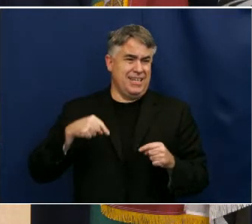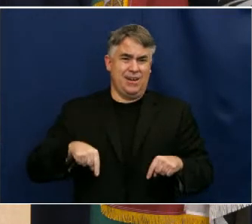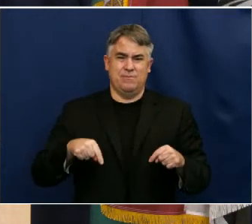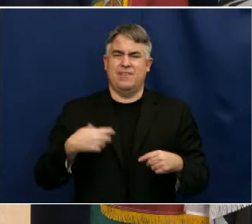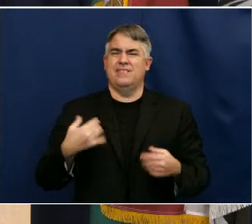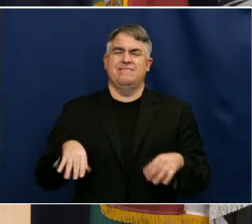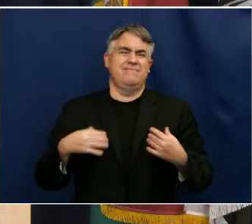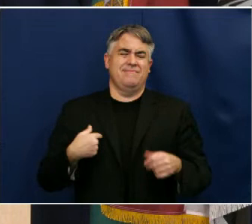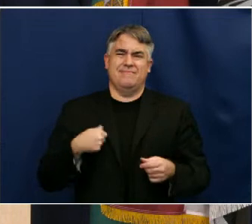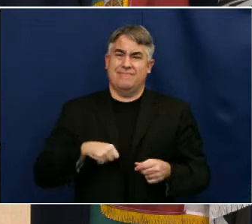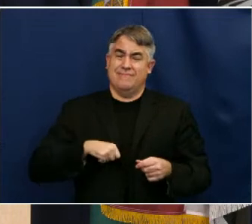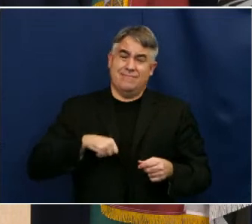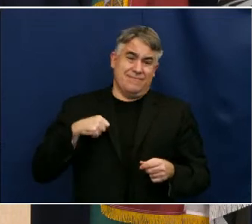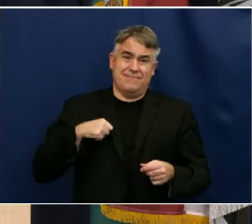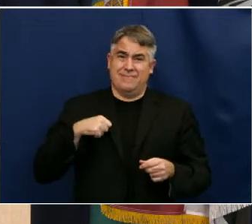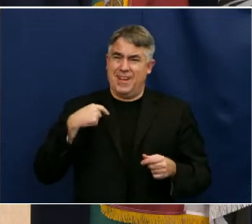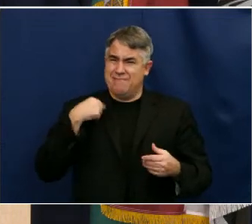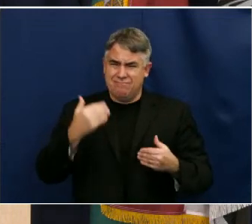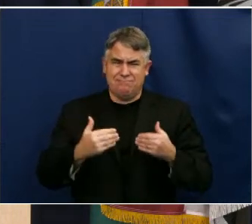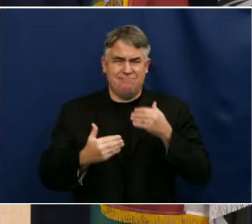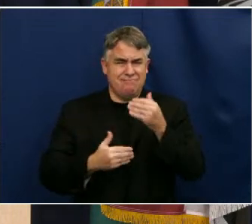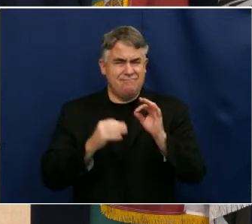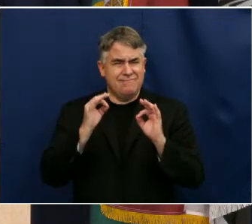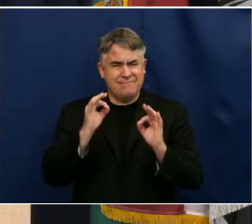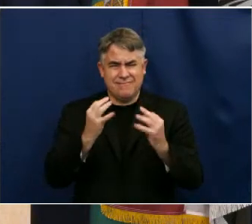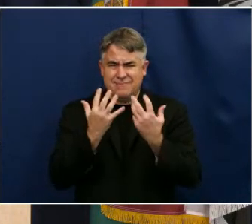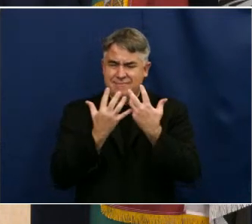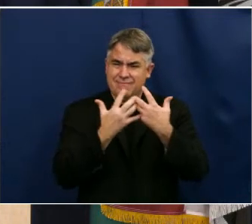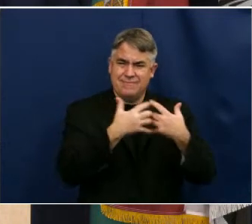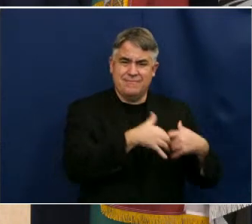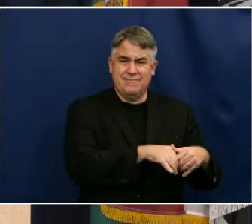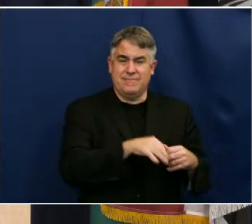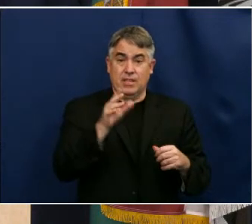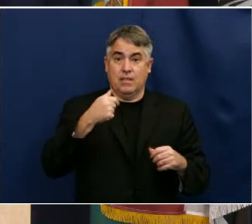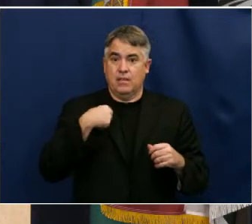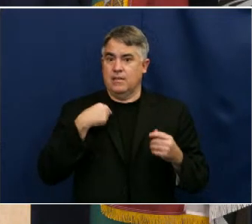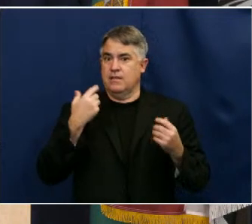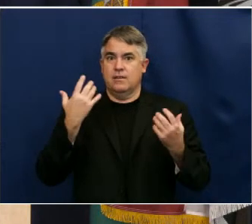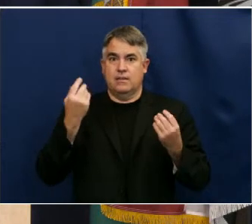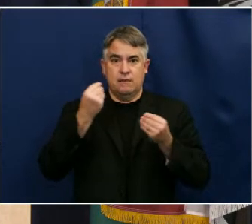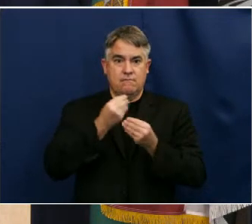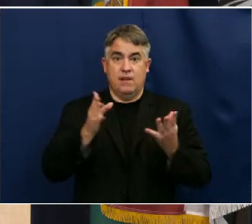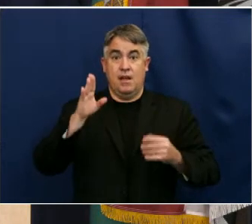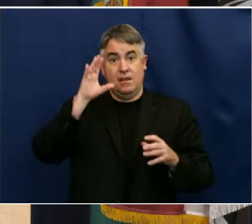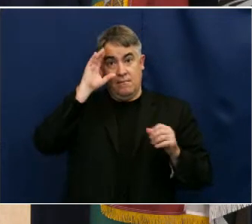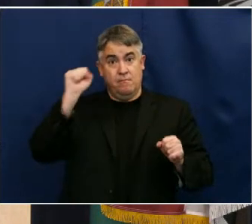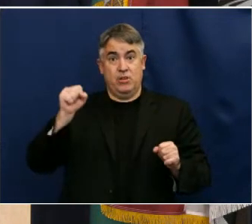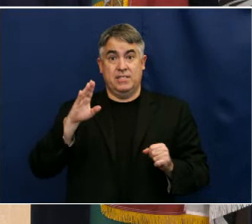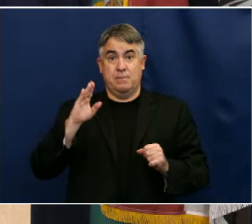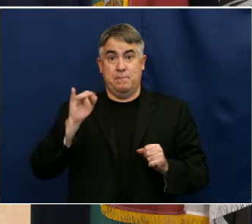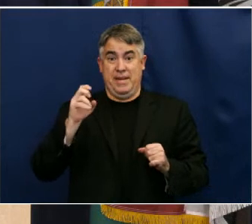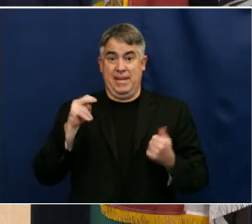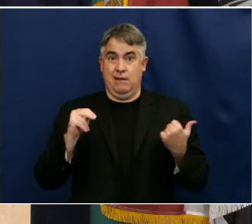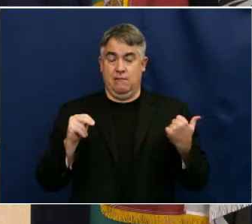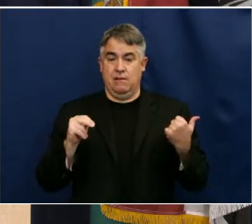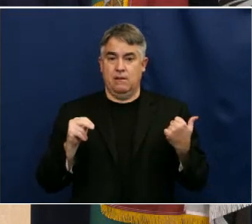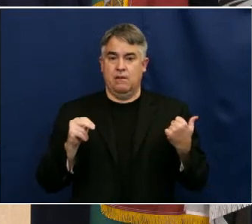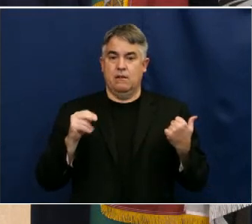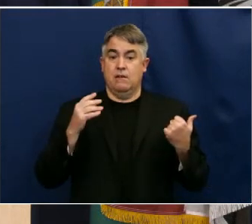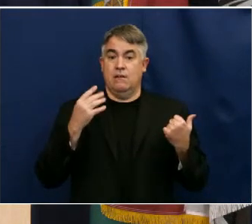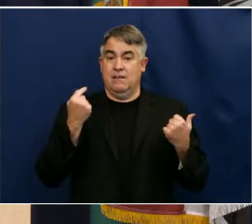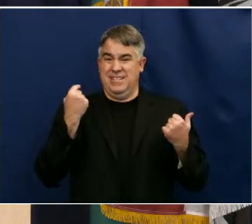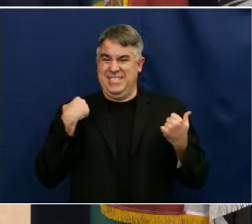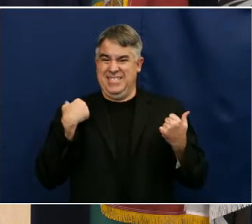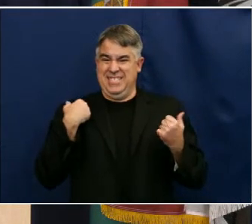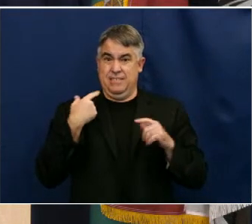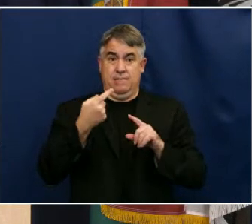we've made. I was excited to hear President Biden say that there will be a vaccine available to every adult in America by May.